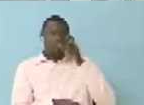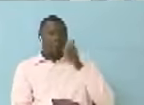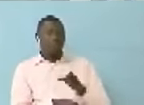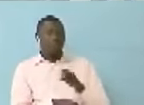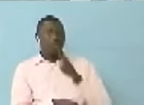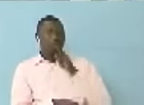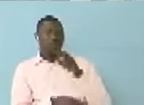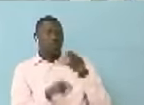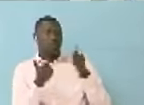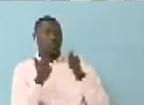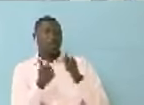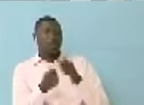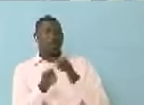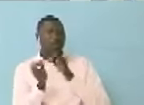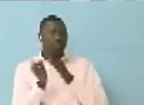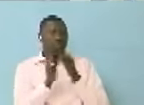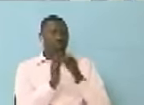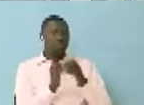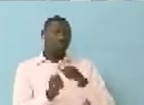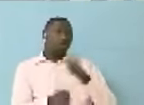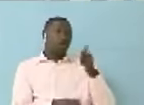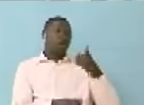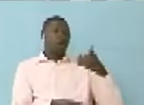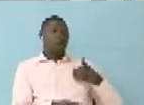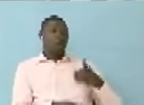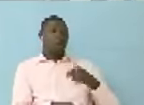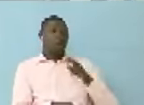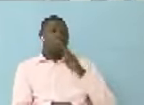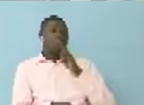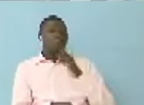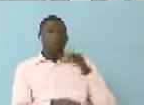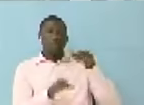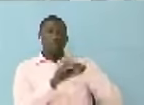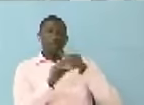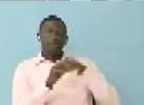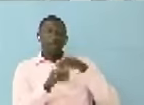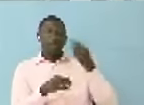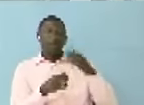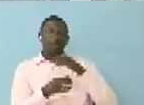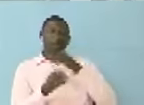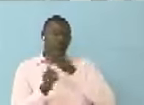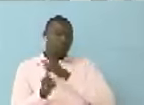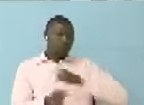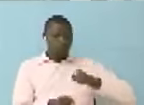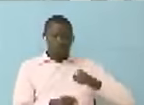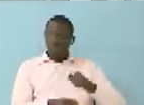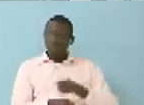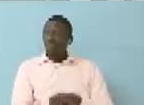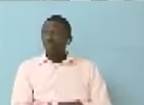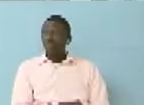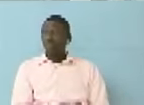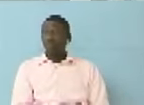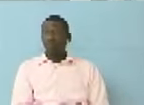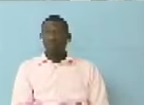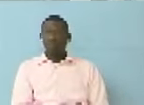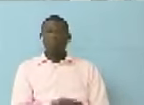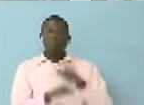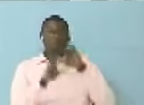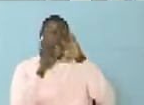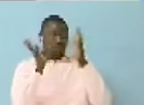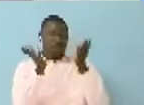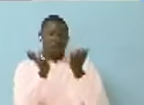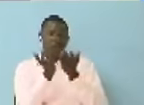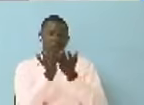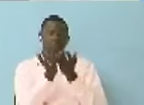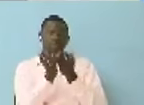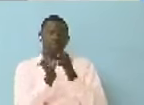of the officers who were part of the coup. And utumwa lang ayadamu taka officer lulu kwenye formula bepureta. General. General. Are